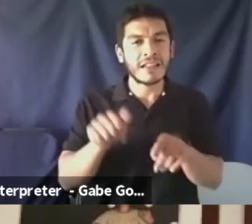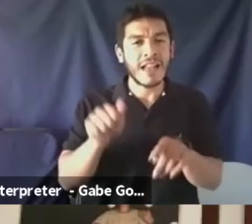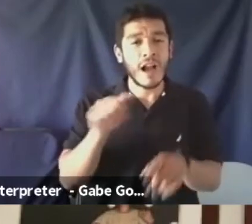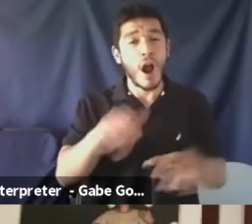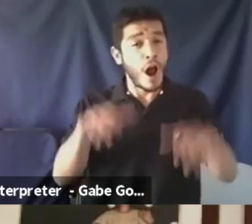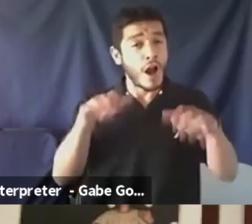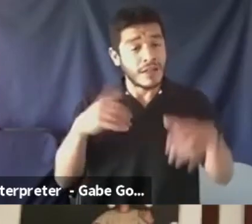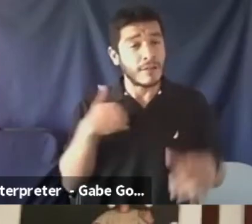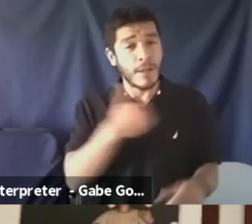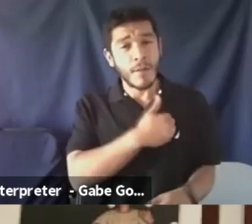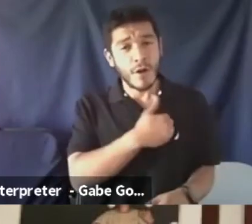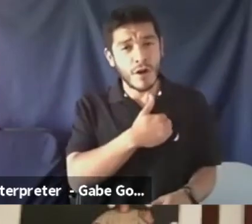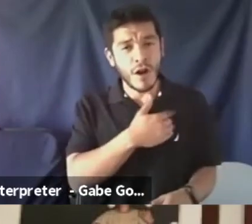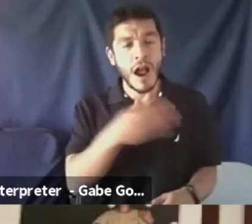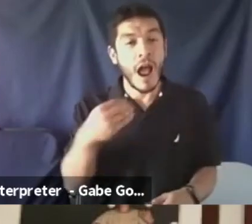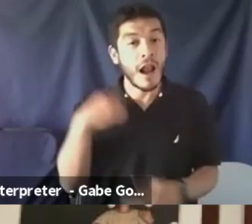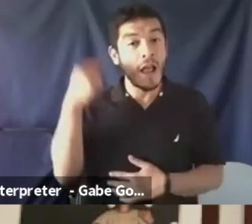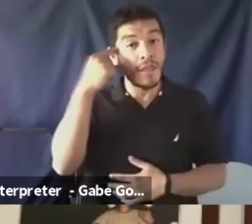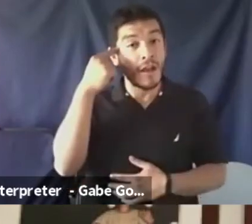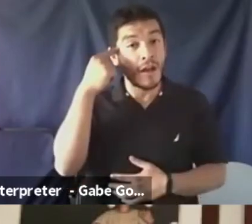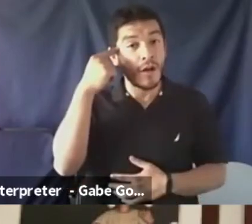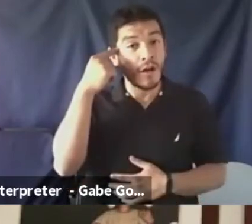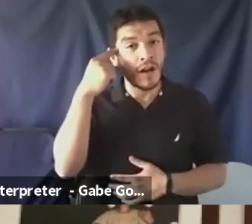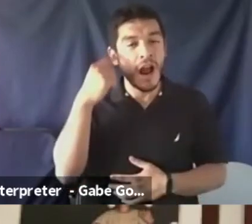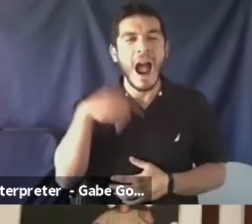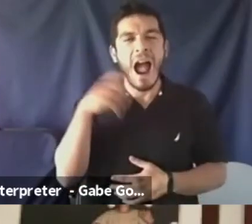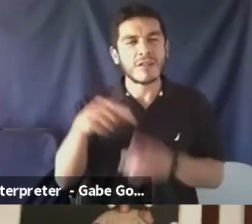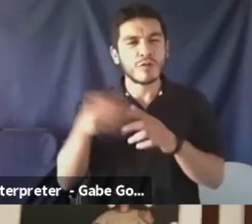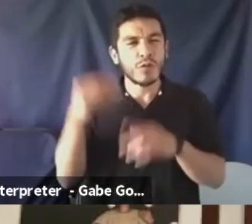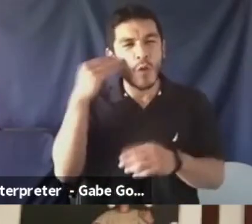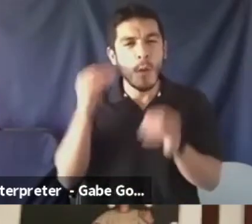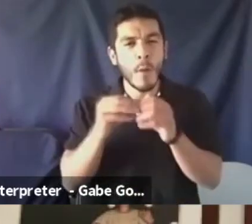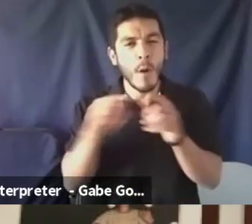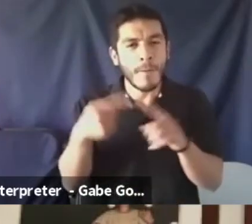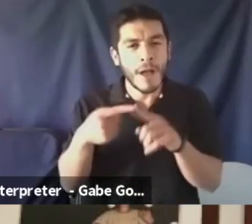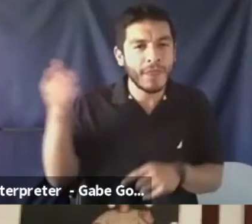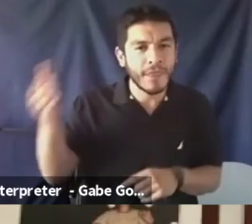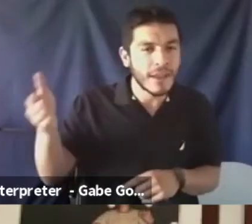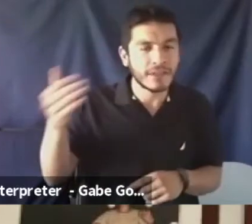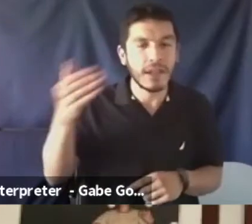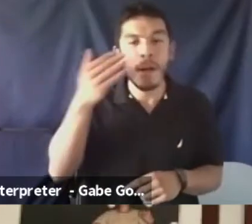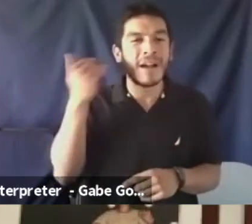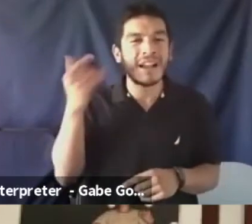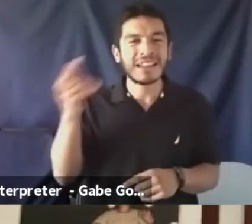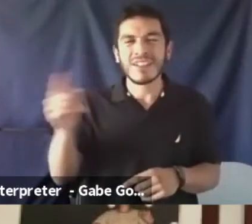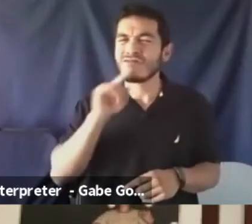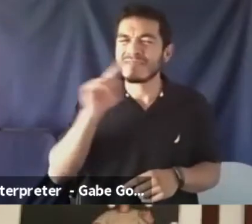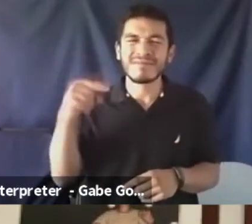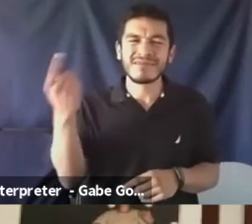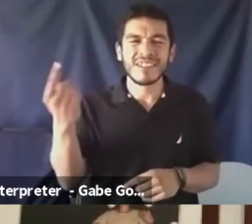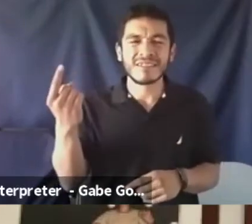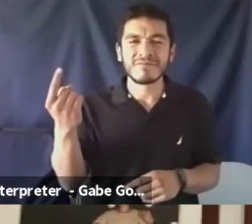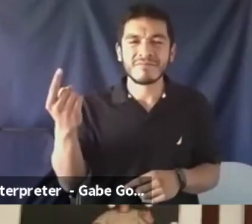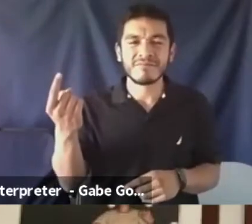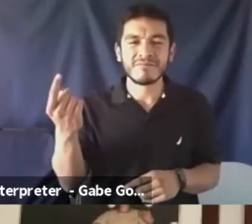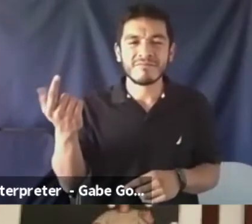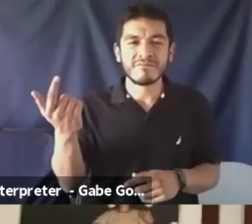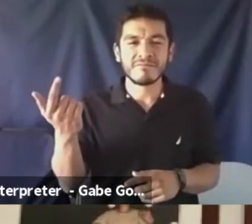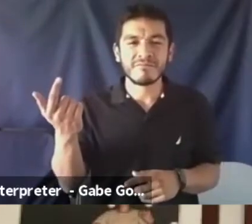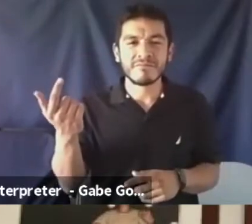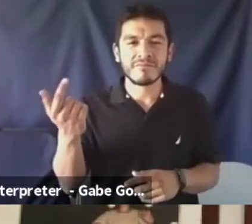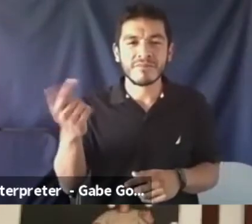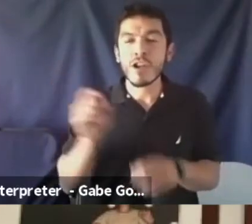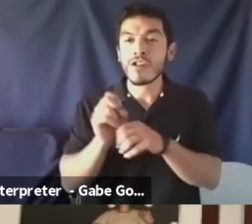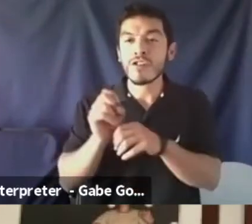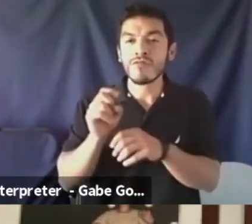member. And I thought, oh, I need to know more about this, because it just really, you know, jumped